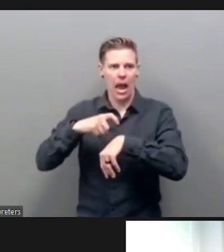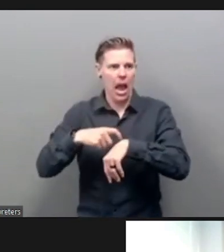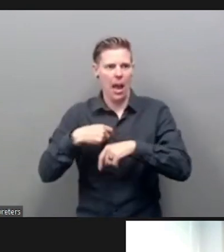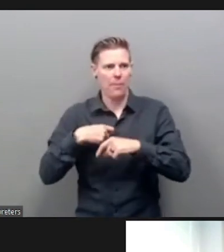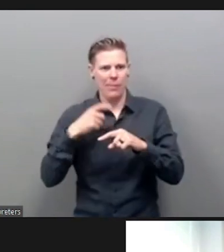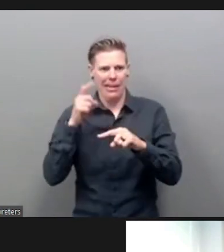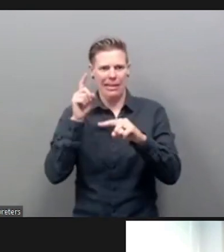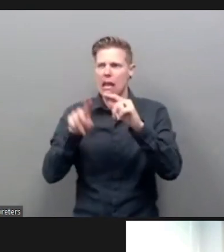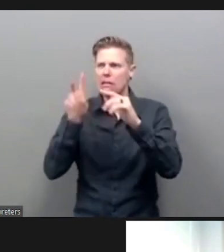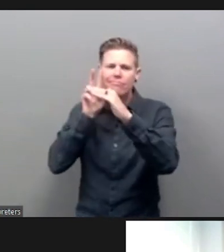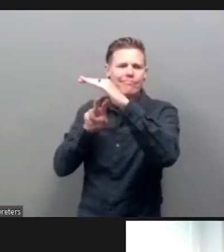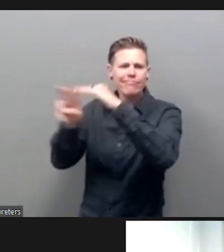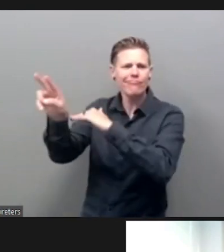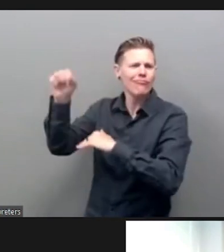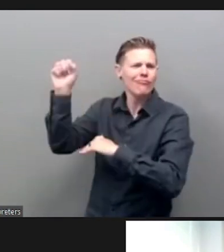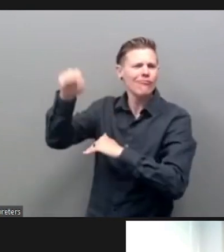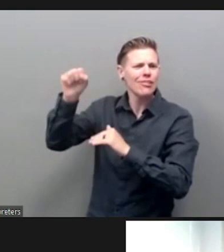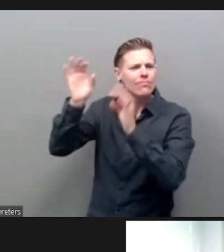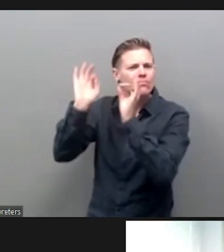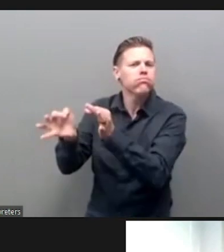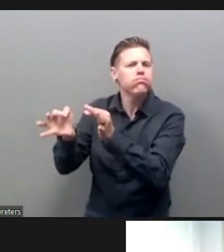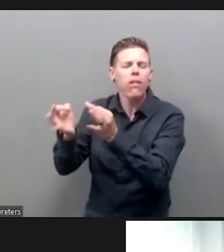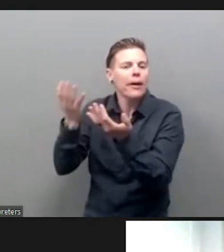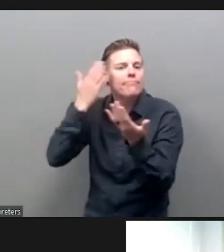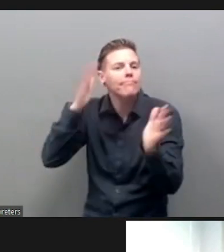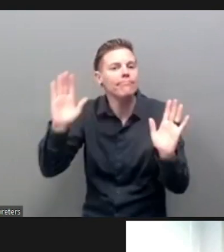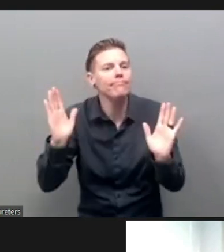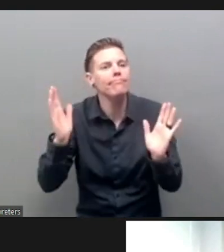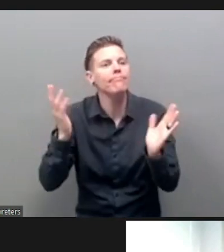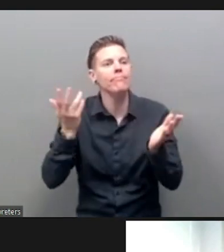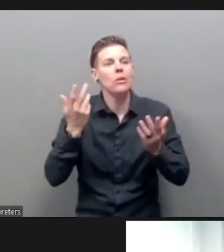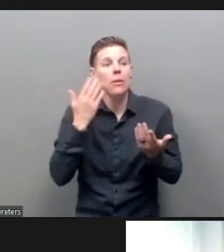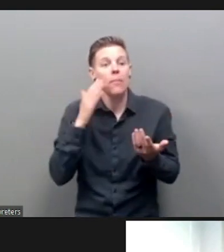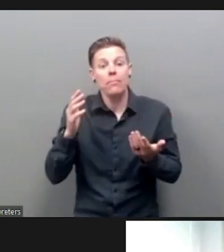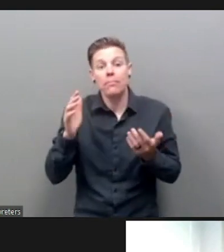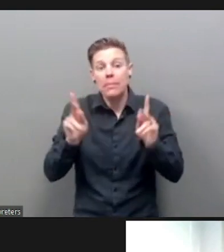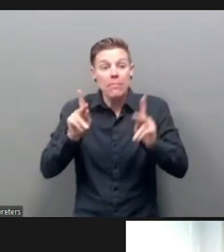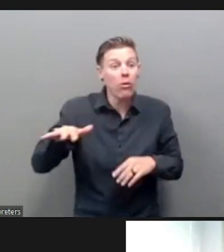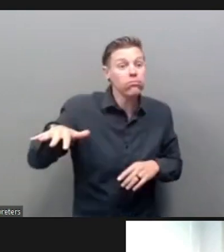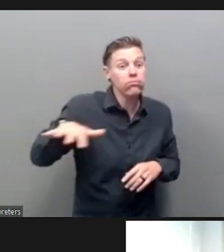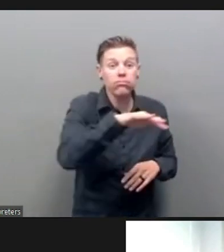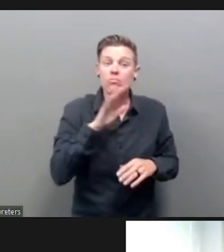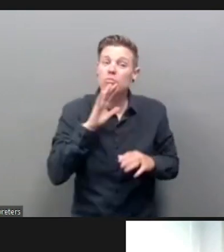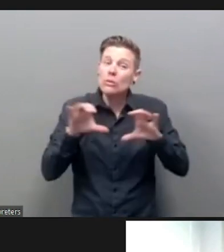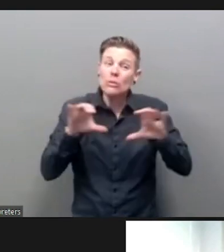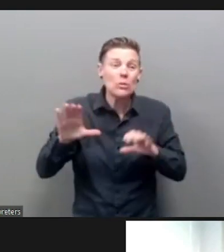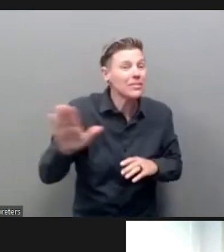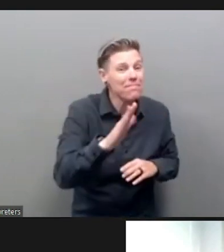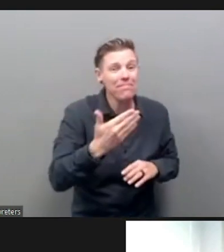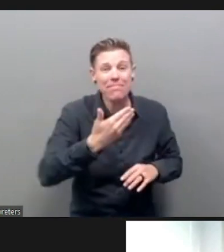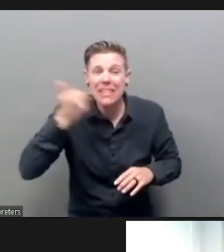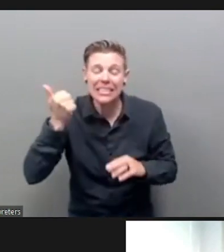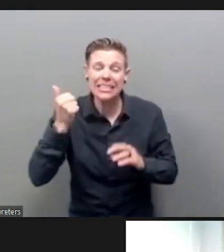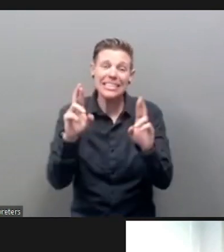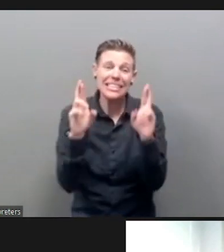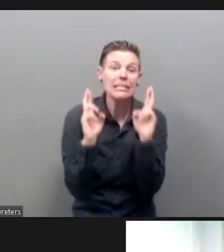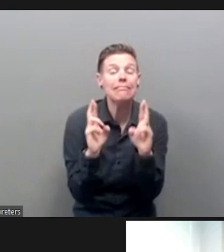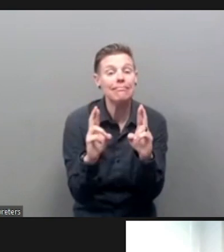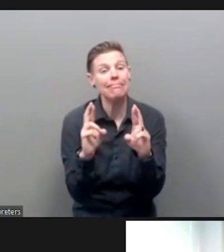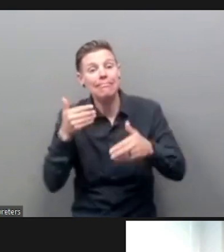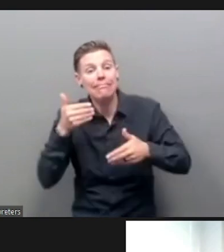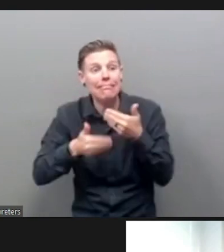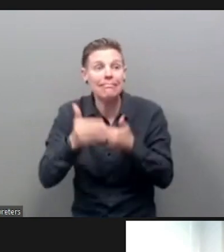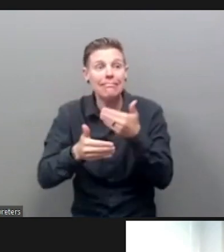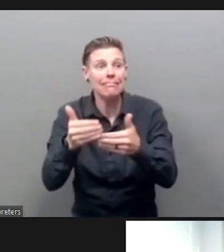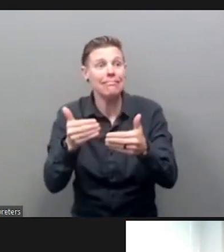do. We know it comes at a cost. We know it's leading to burnout and attrition and these kinds of things. We also are relying on the